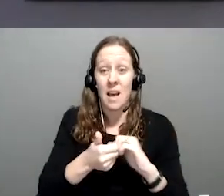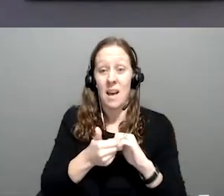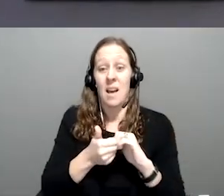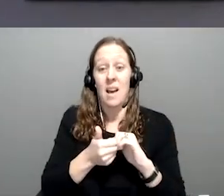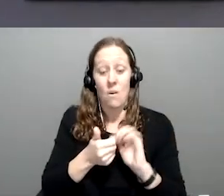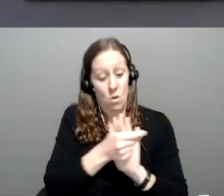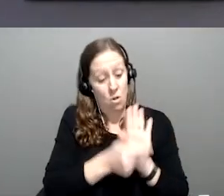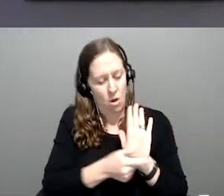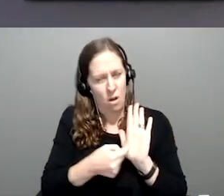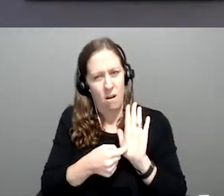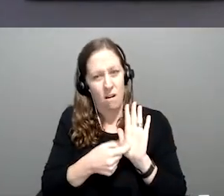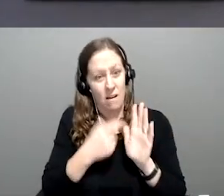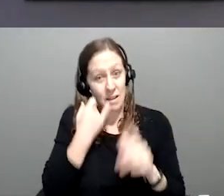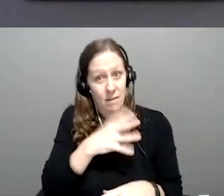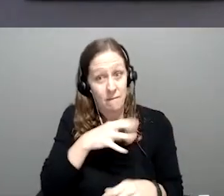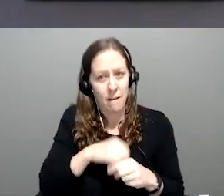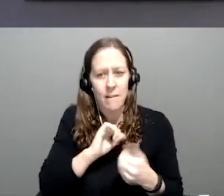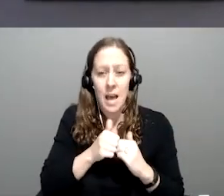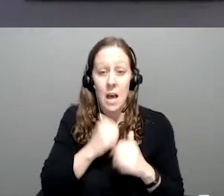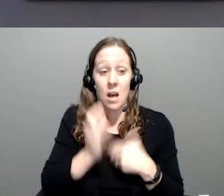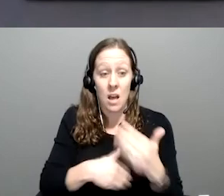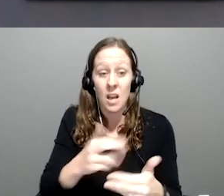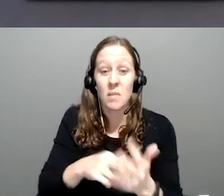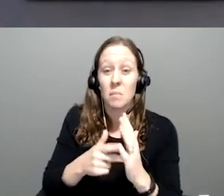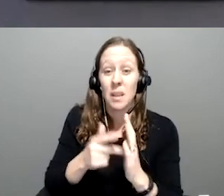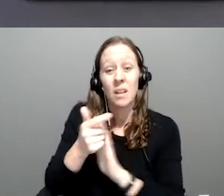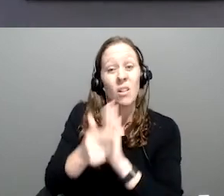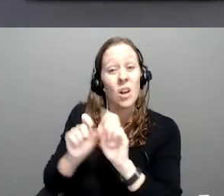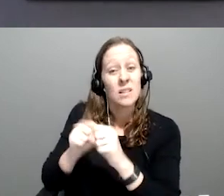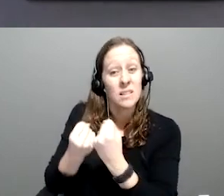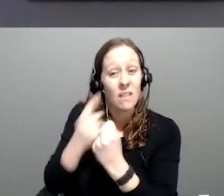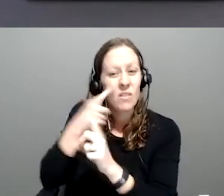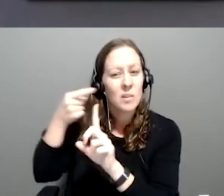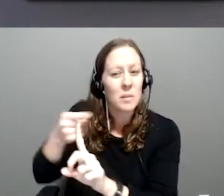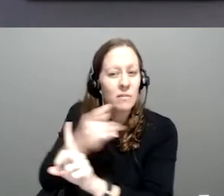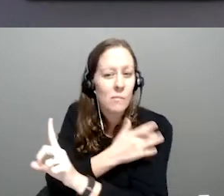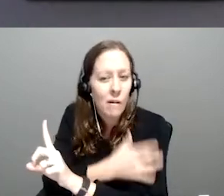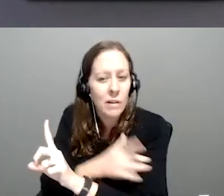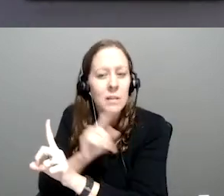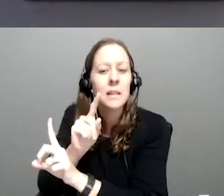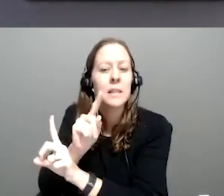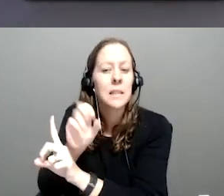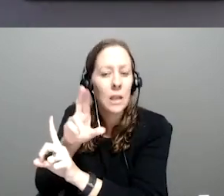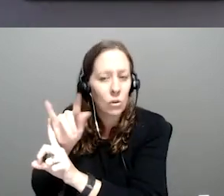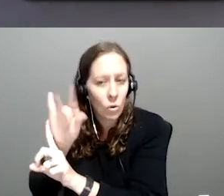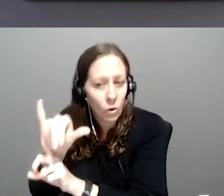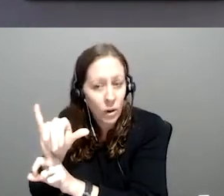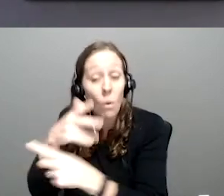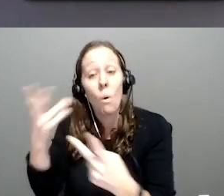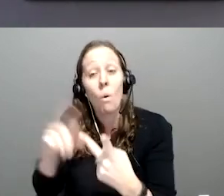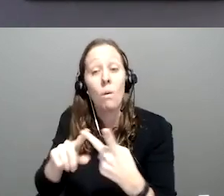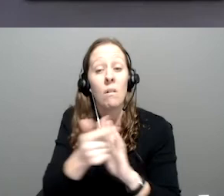law, is having either the Law Society of a specific province or territory, or having the Law Society